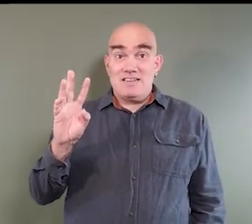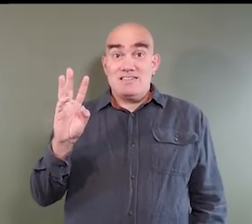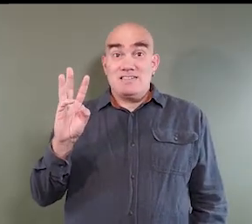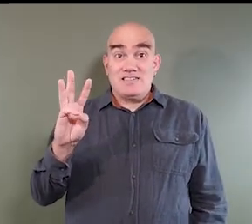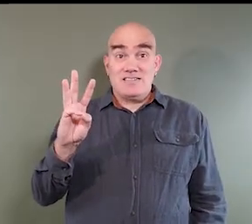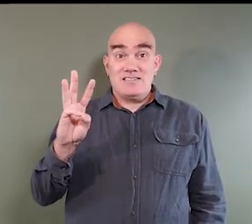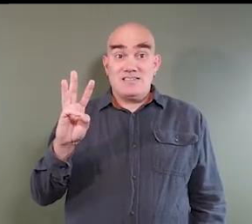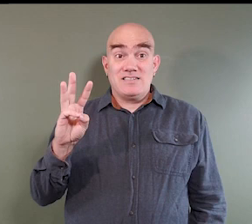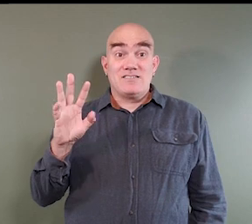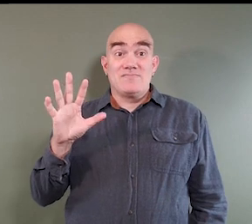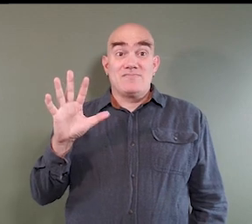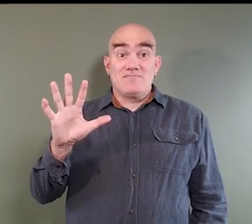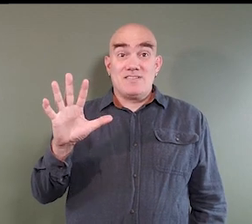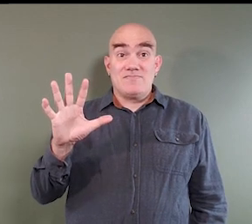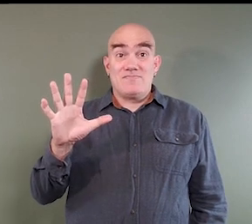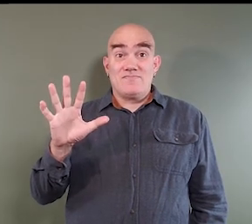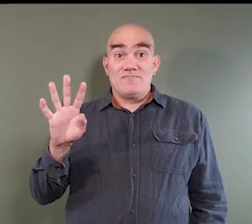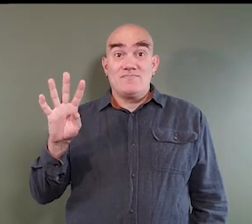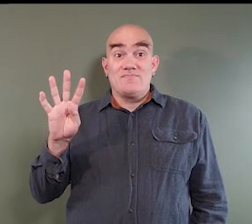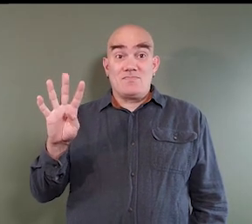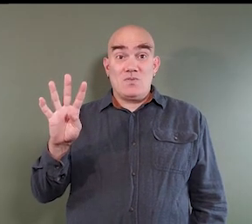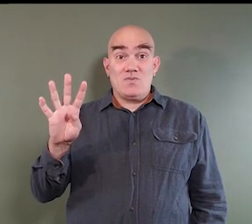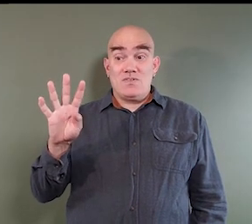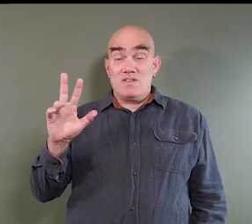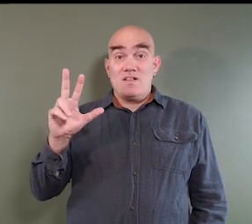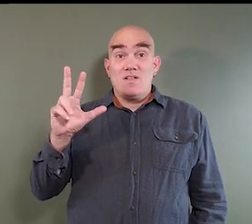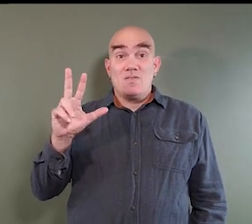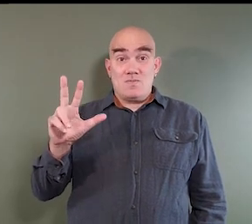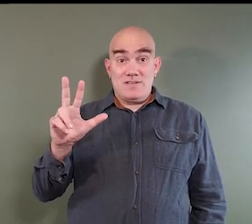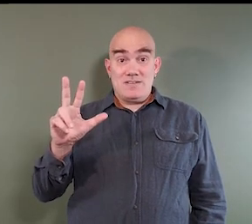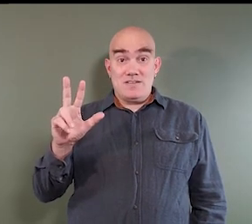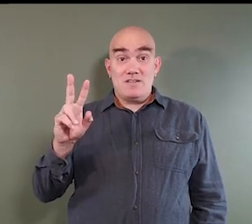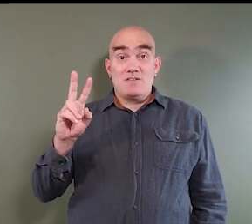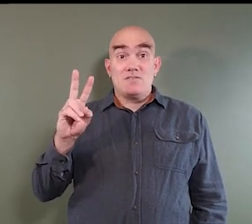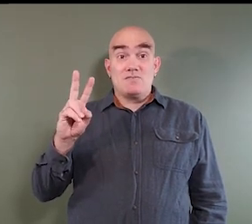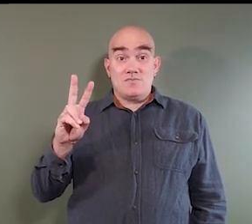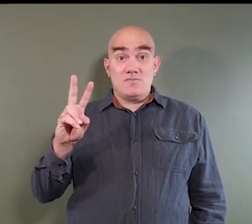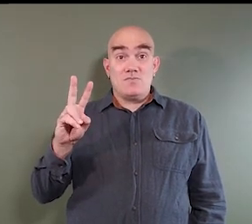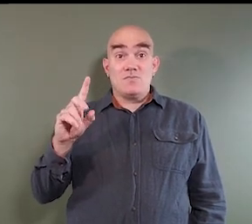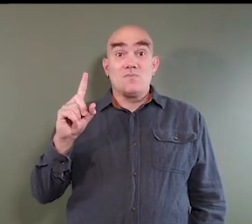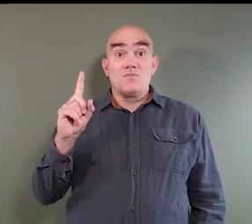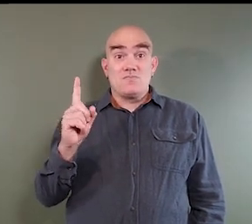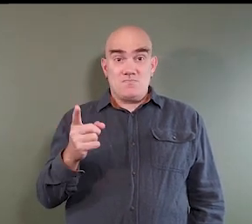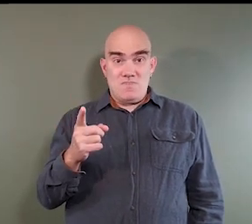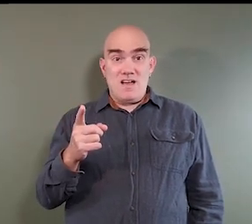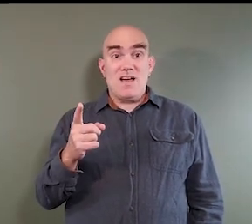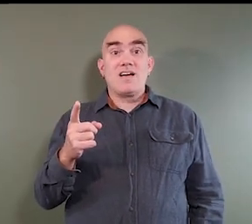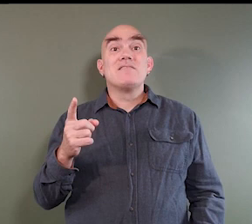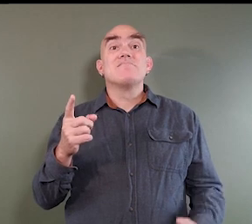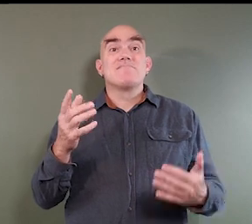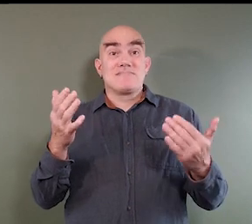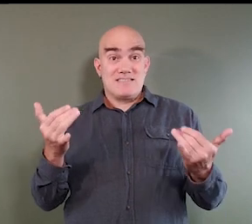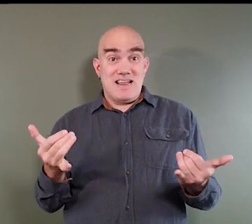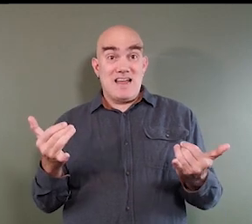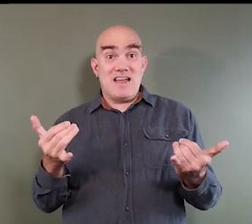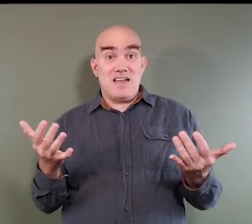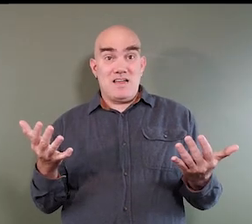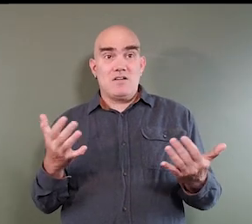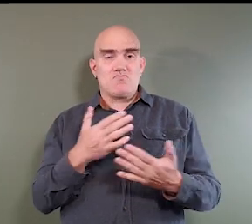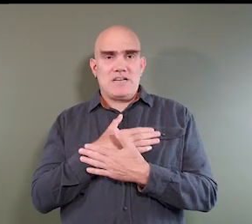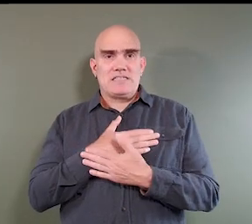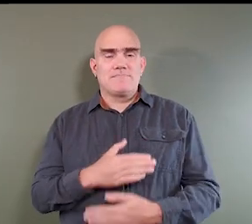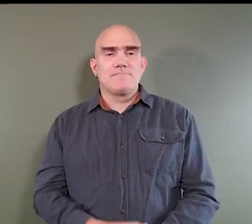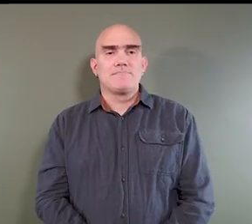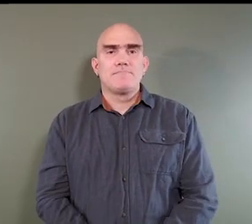7, 6, 5, 4, 3, 2, and